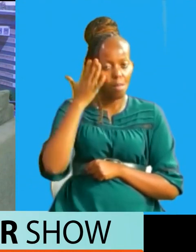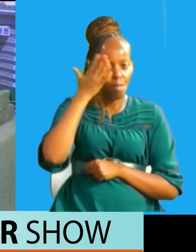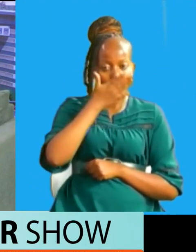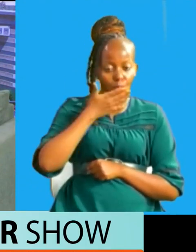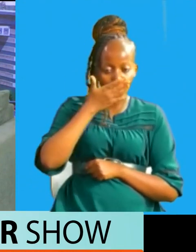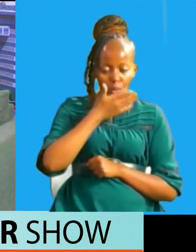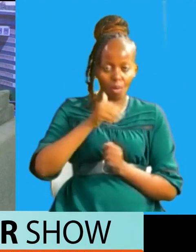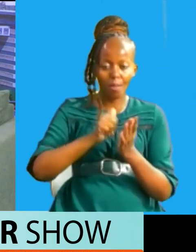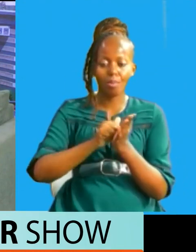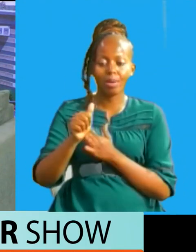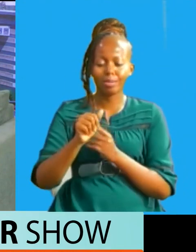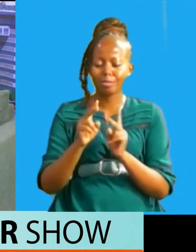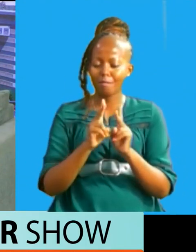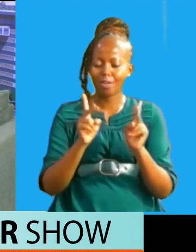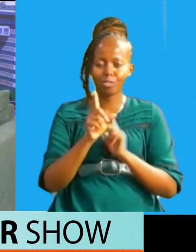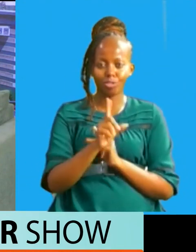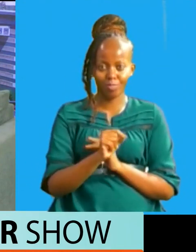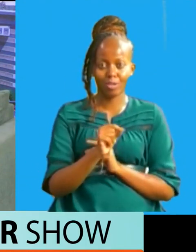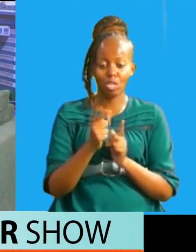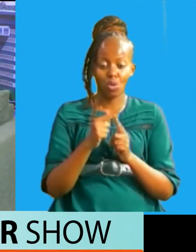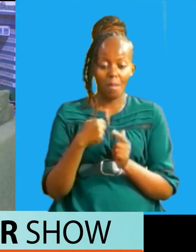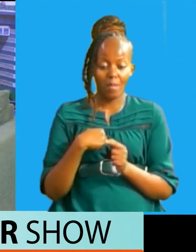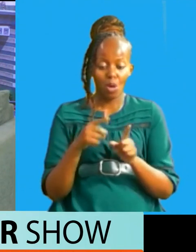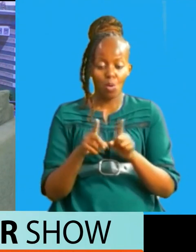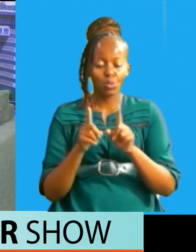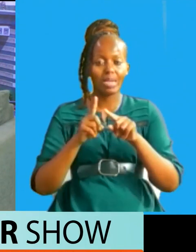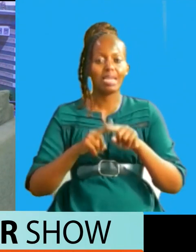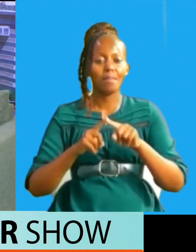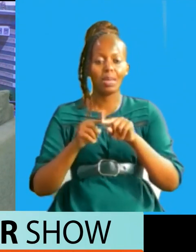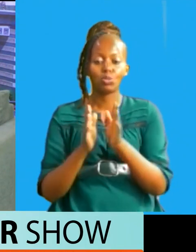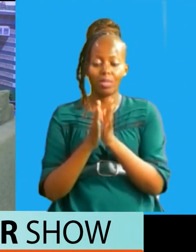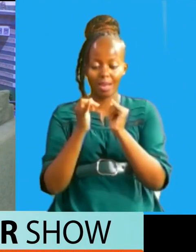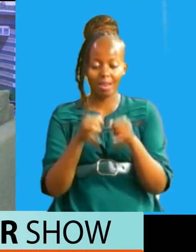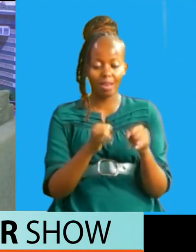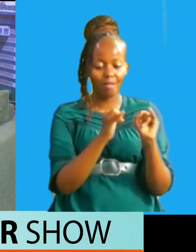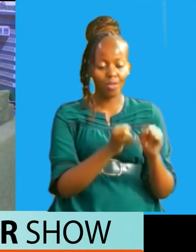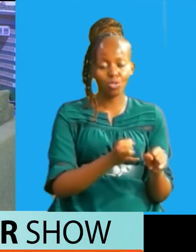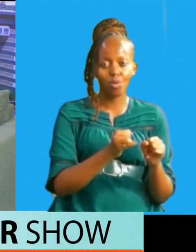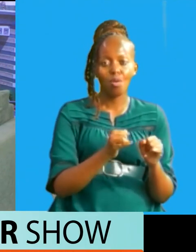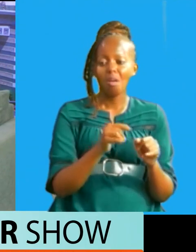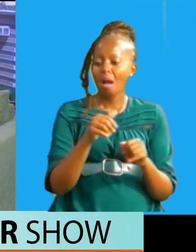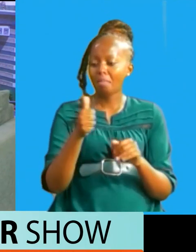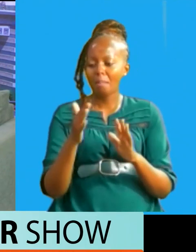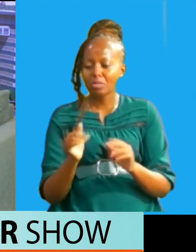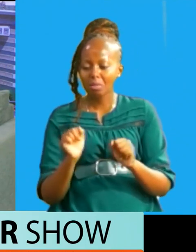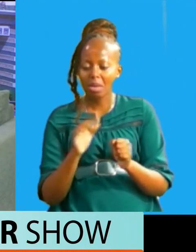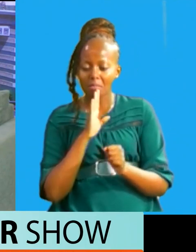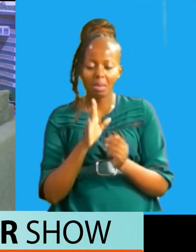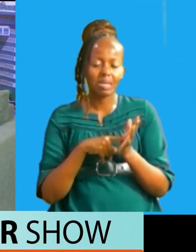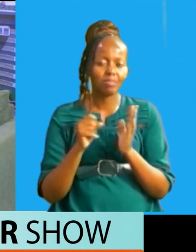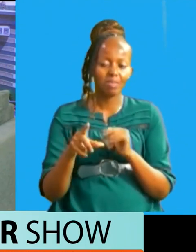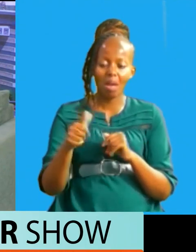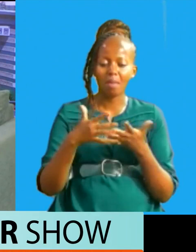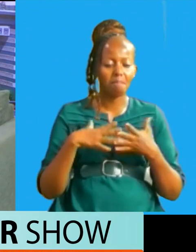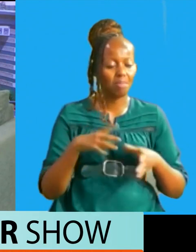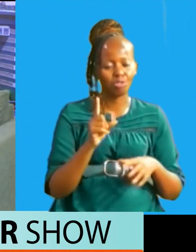actually affordable to me, but it also depends the person. For someone, it can be a bit expensive. For other people, it